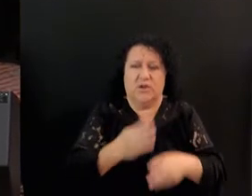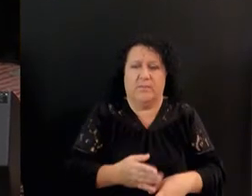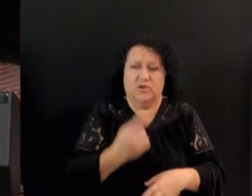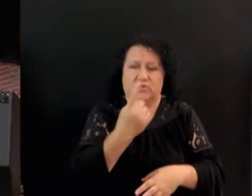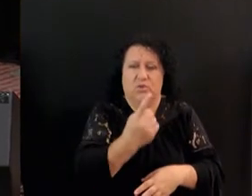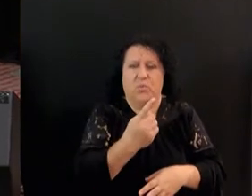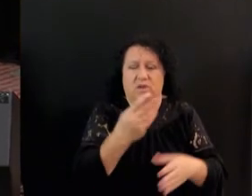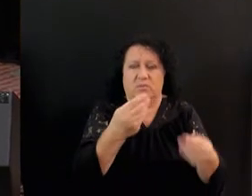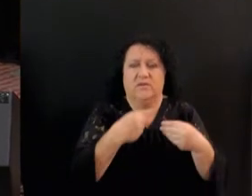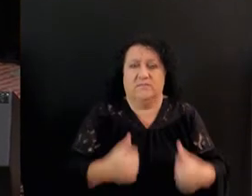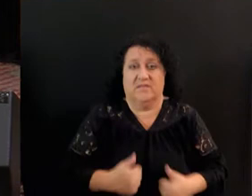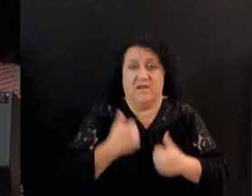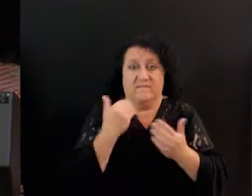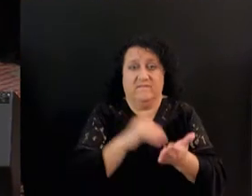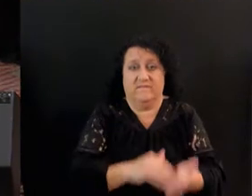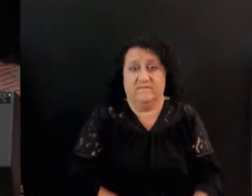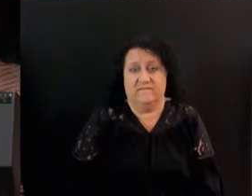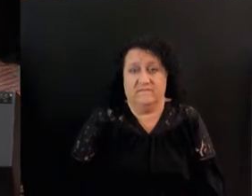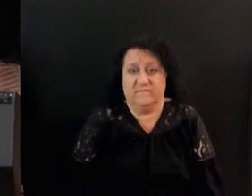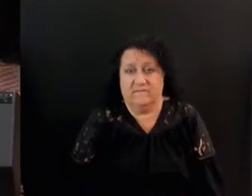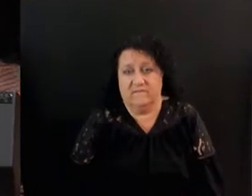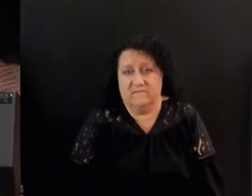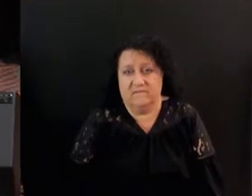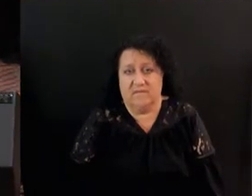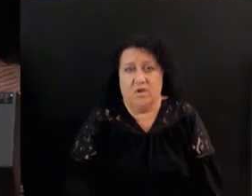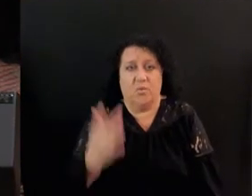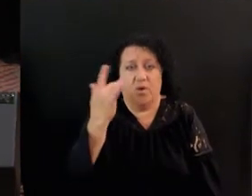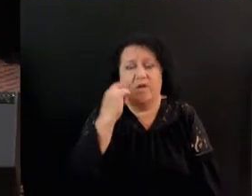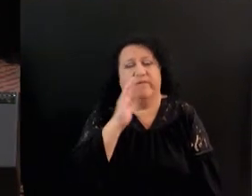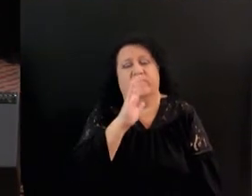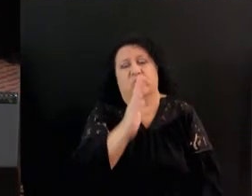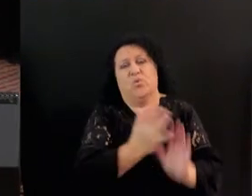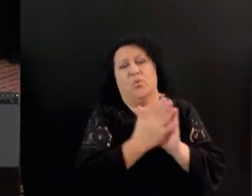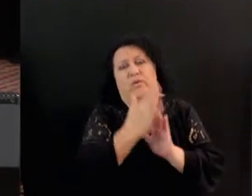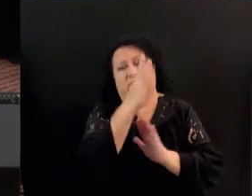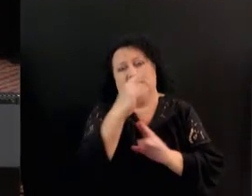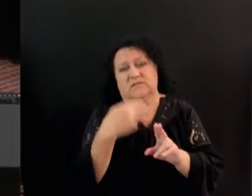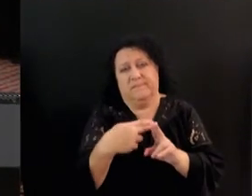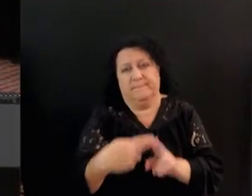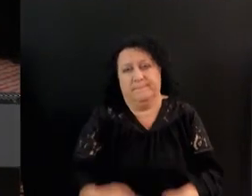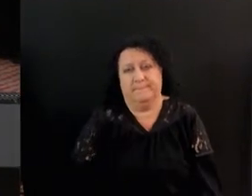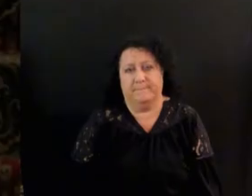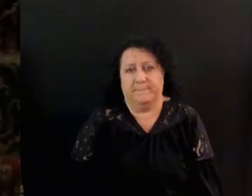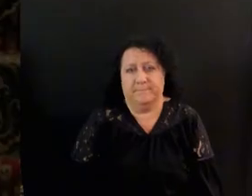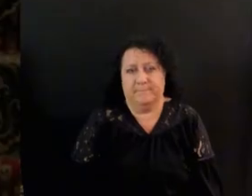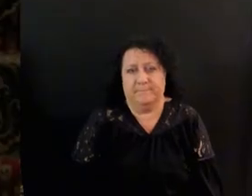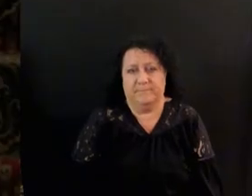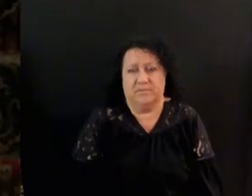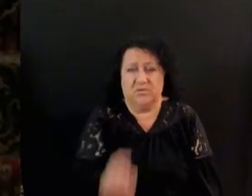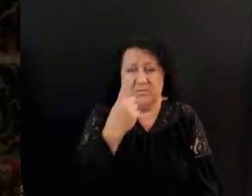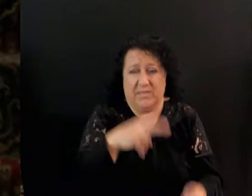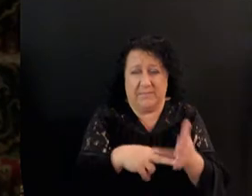back for his name's sake. Do you know what that means?